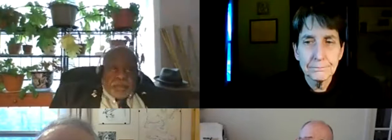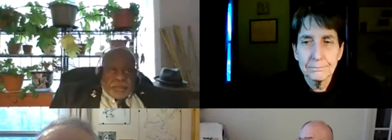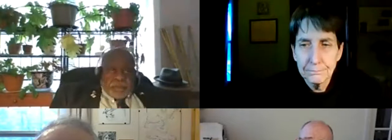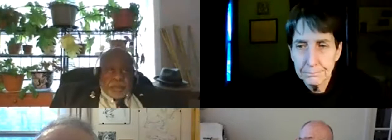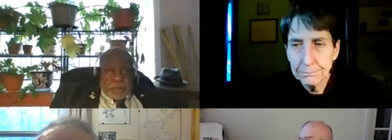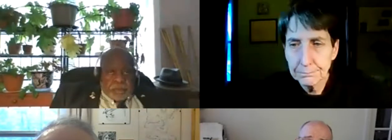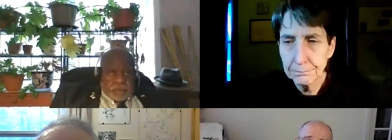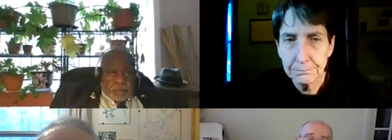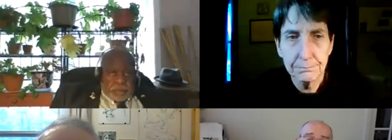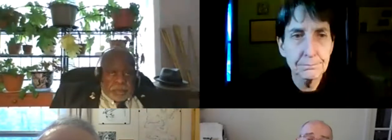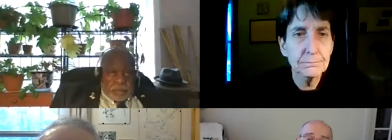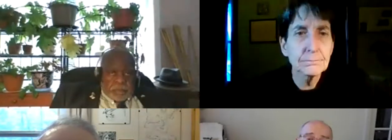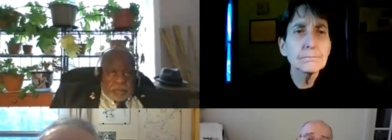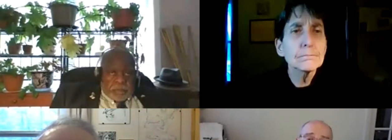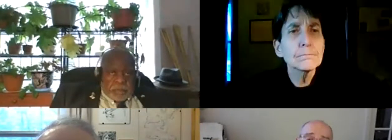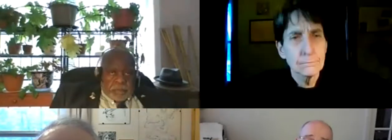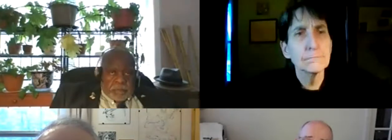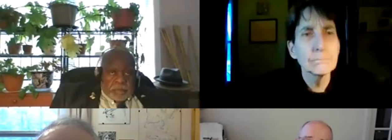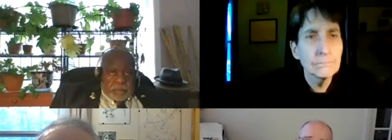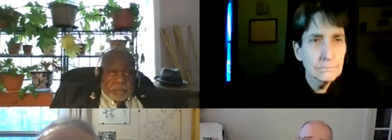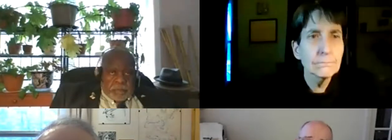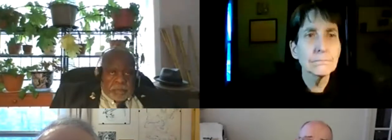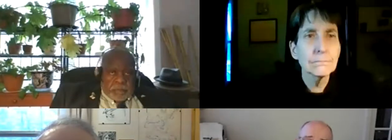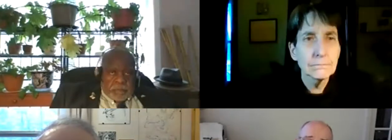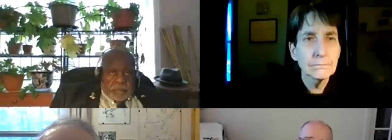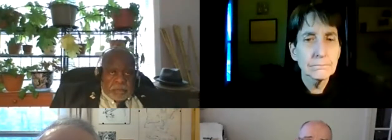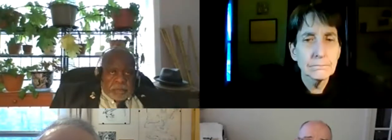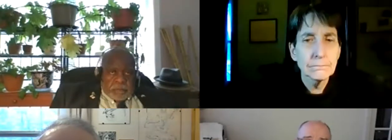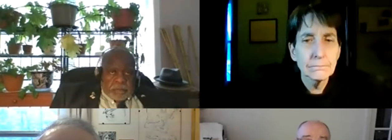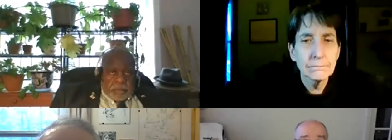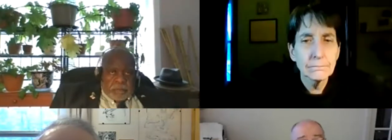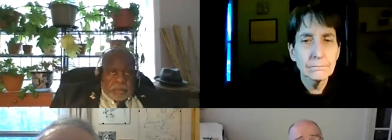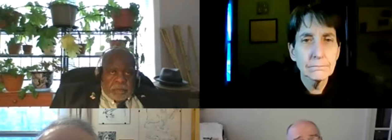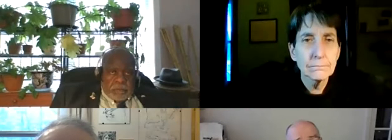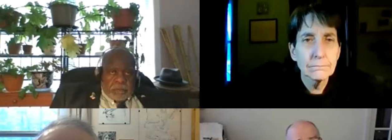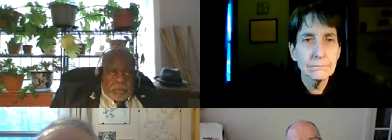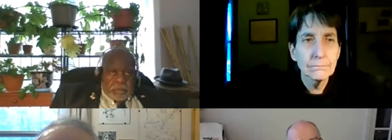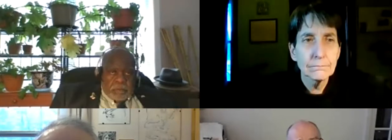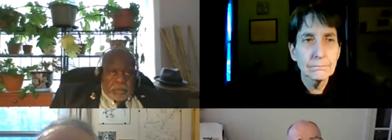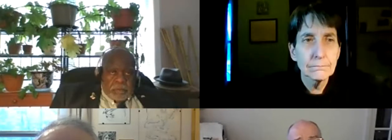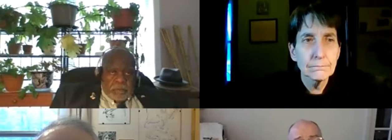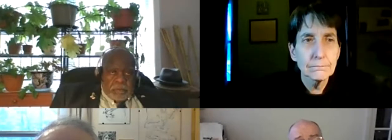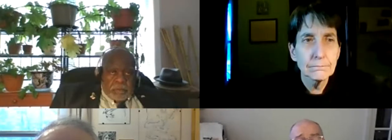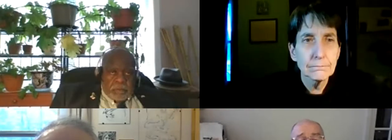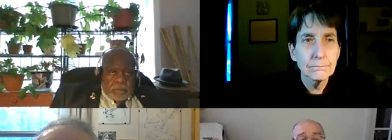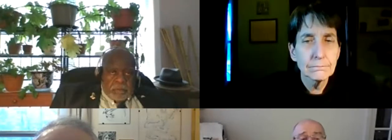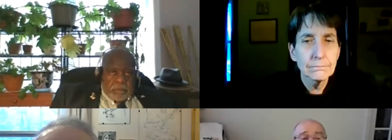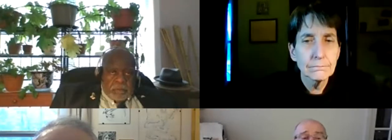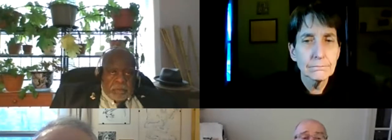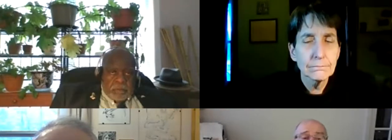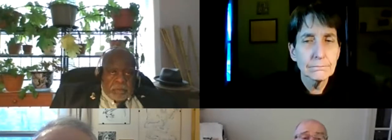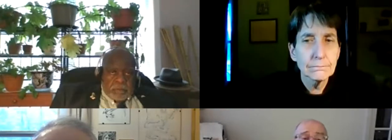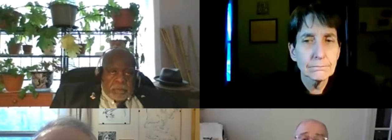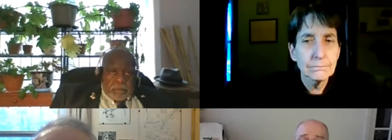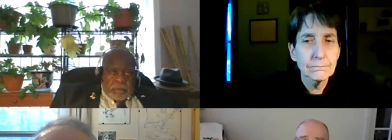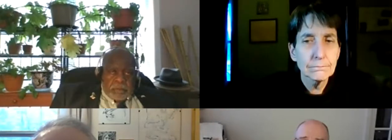units. We rehabbed rental units as well, and there's another 150 or 200 of those. We've been able to